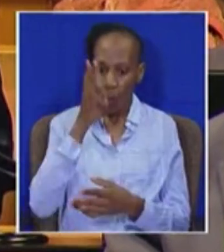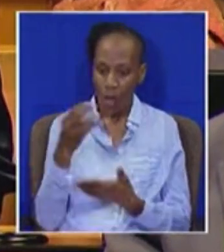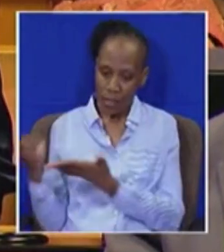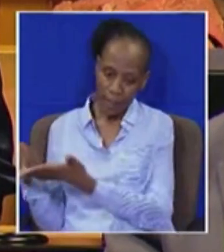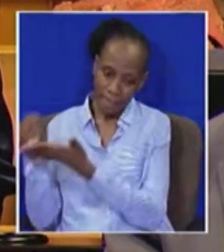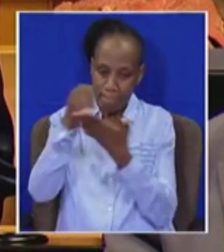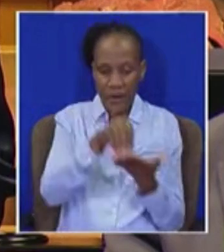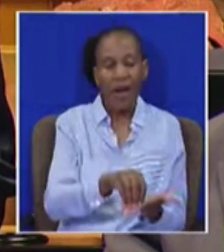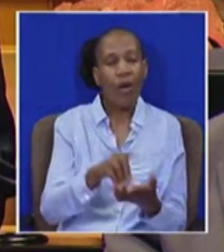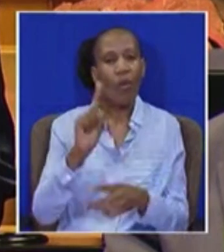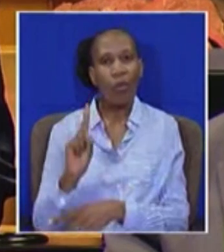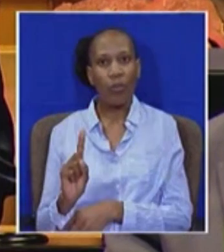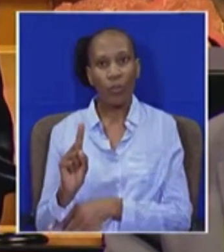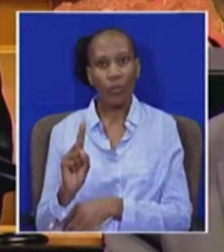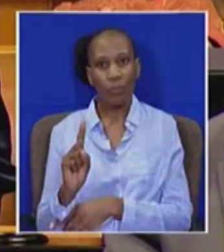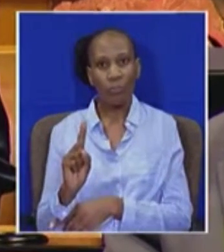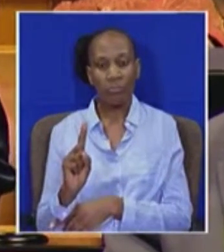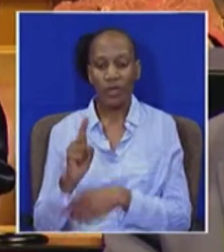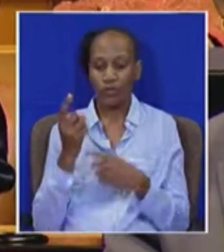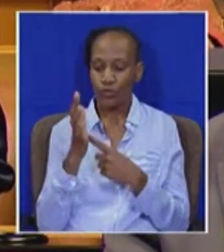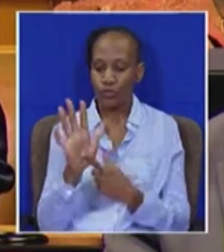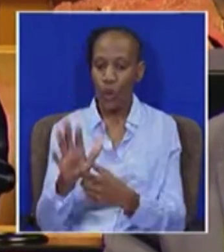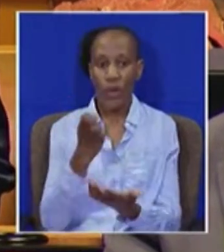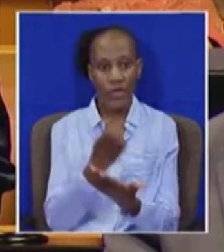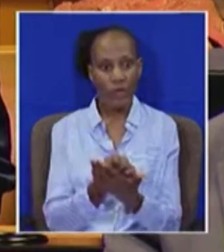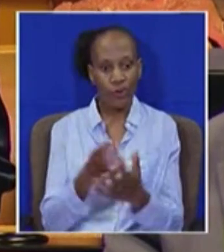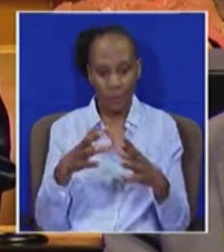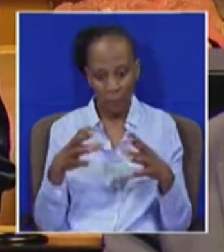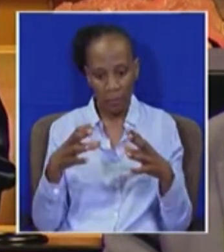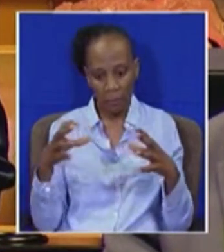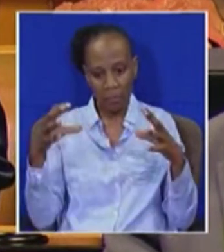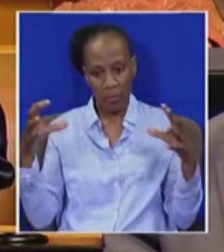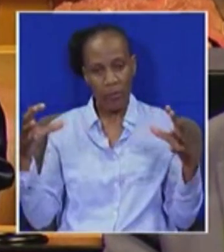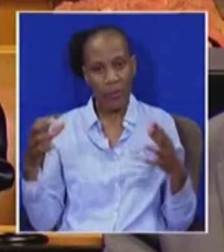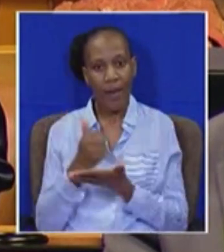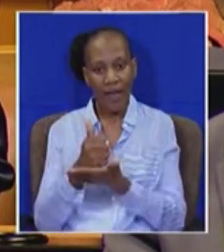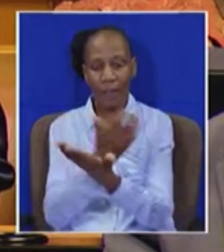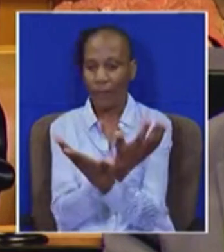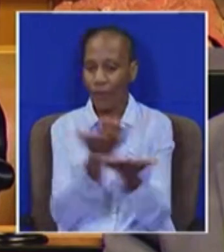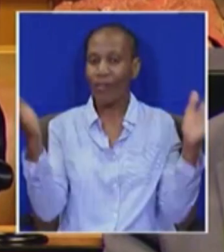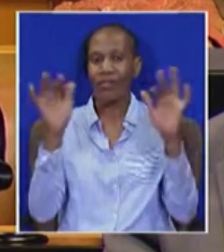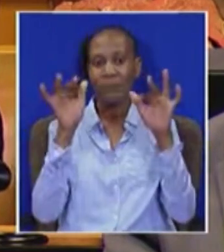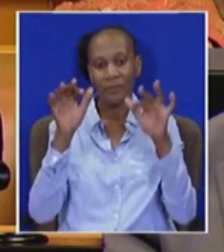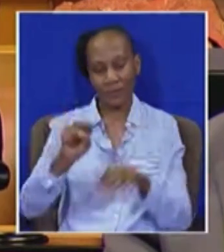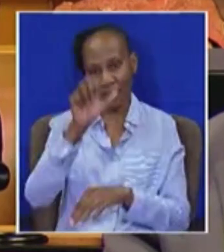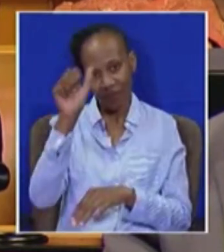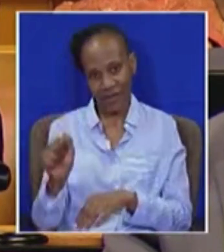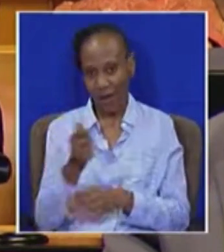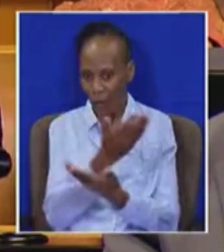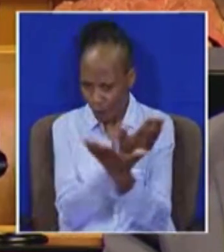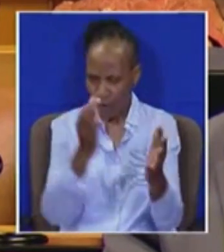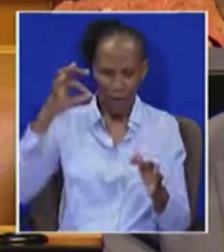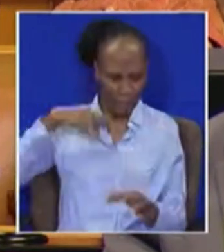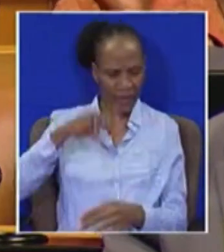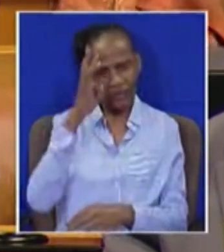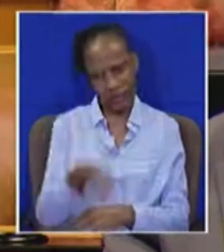an inclusive and prosperous economy for all South Africans in which to benefit.